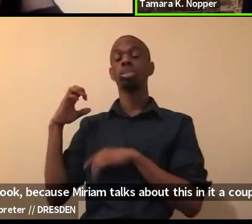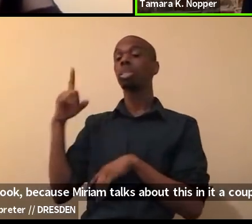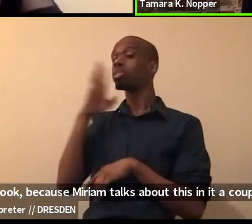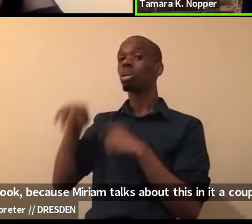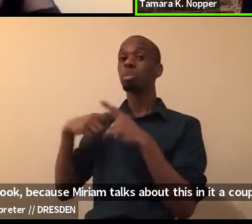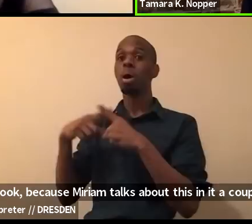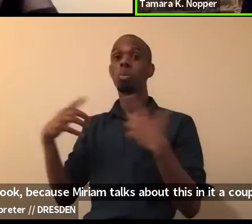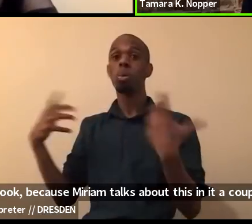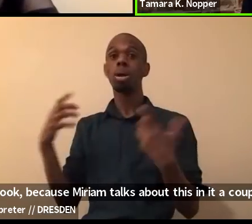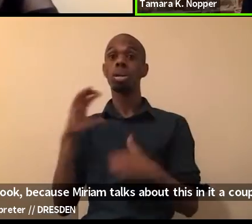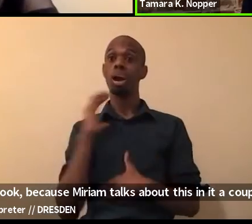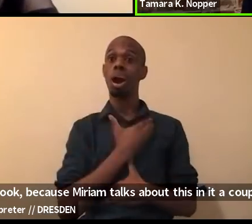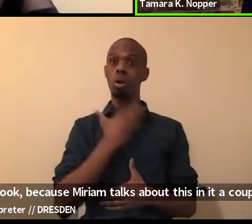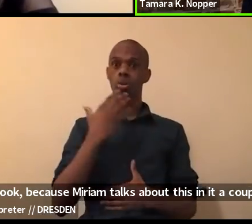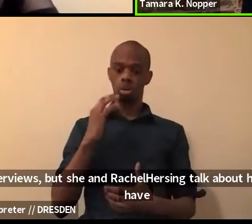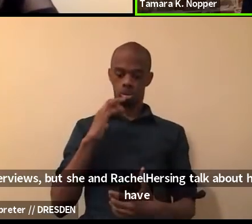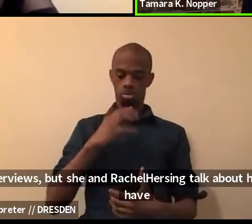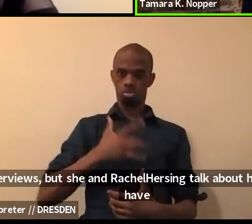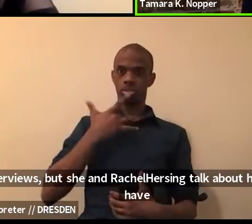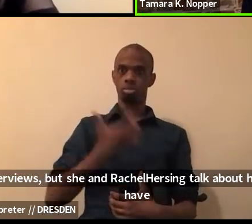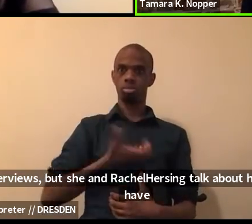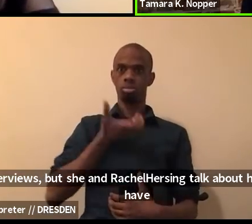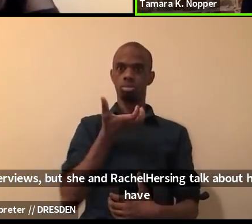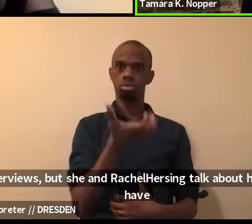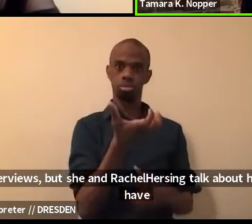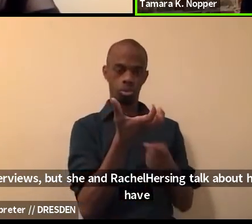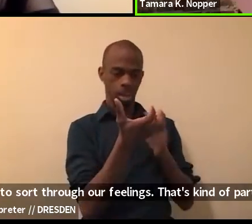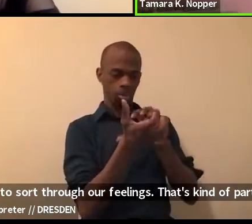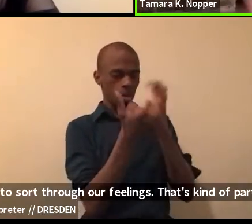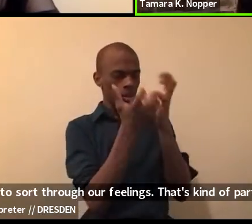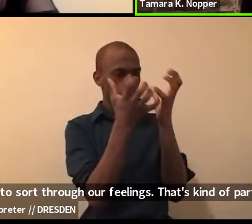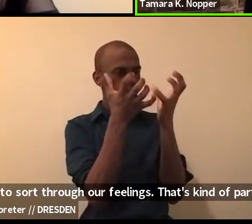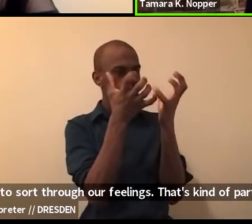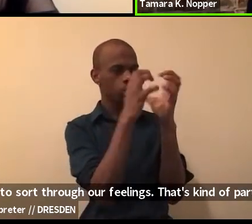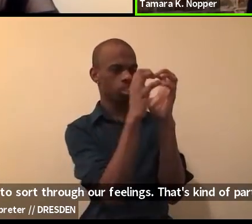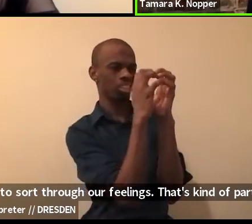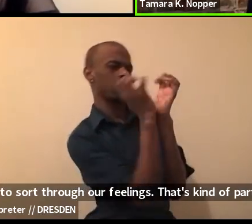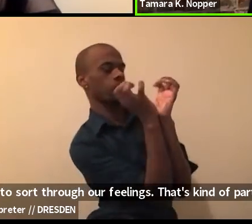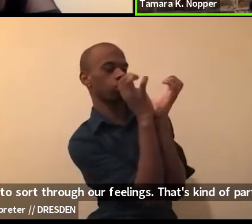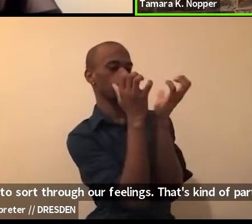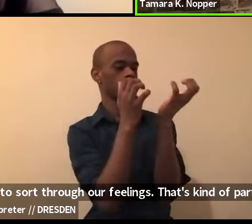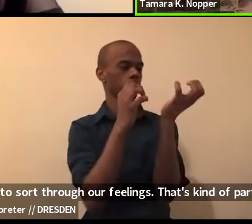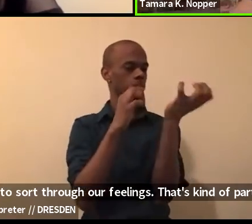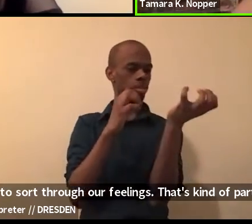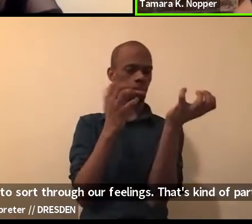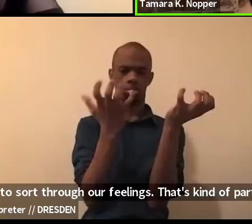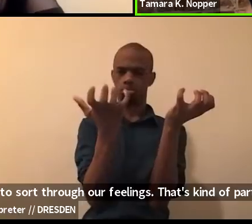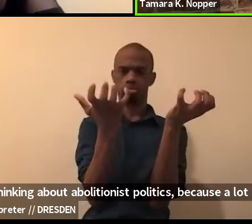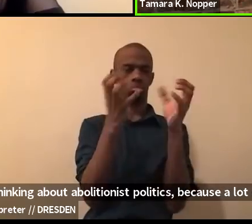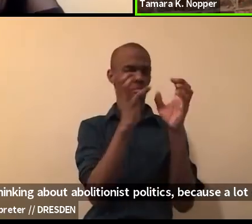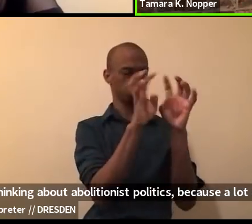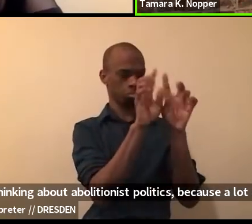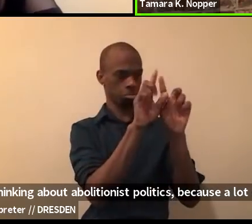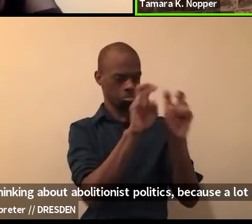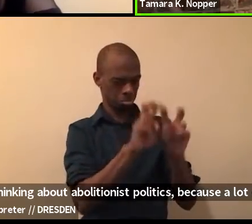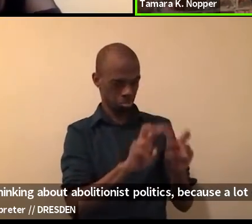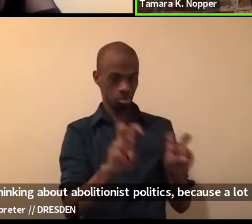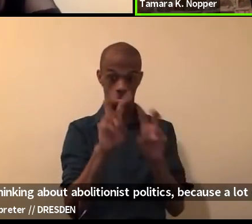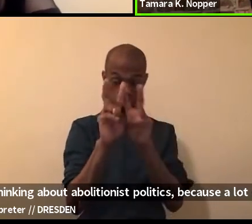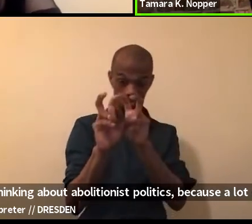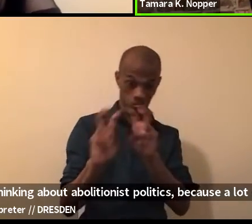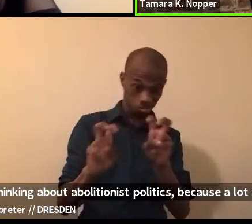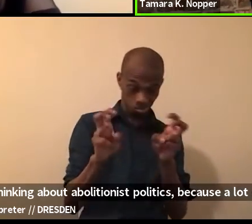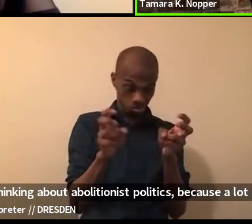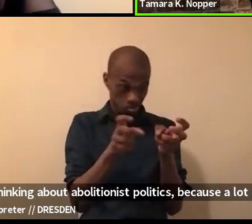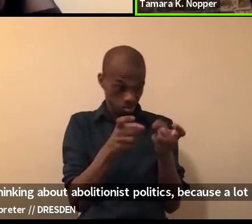part of thinking about abolitionist politics, because a lot of us are going to want revenge, or a lot of us are going to want prosecution, or a lot of us won't know what